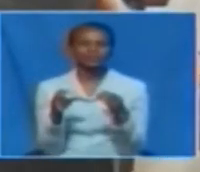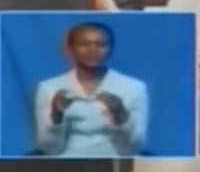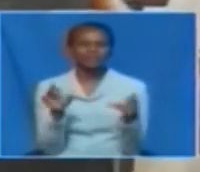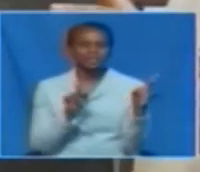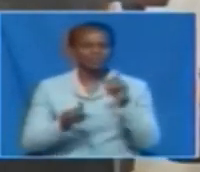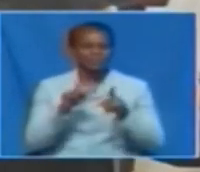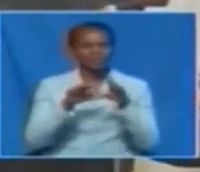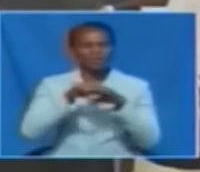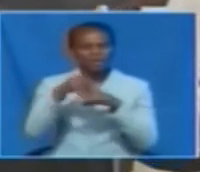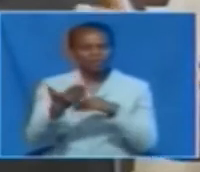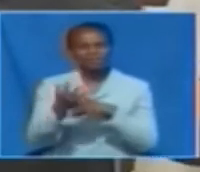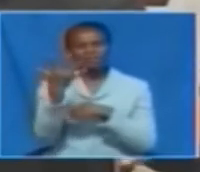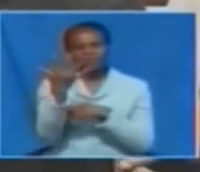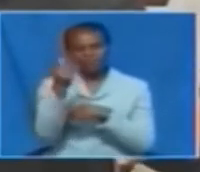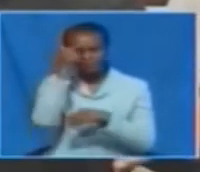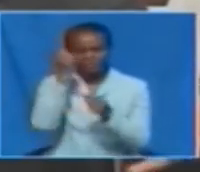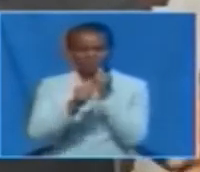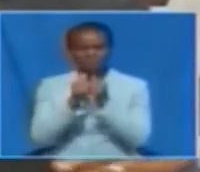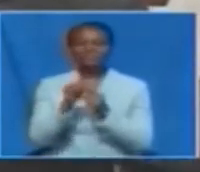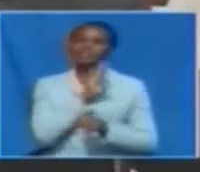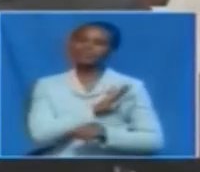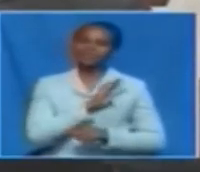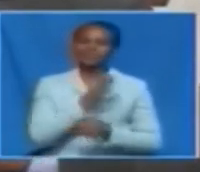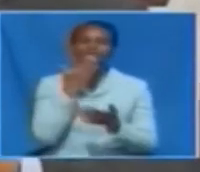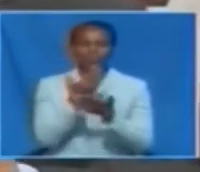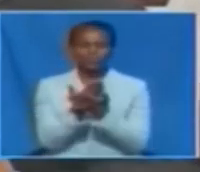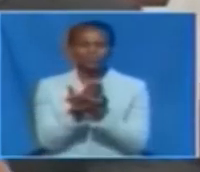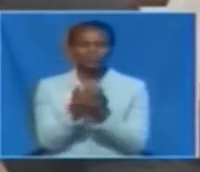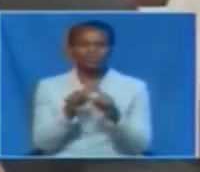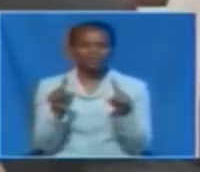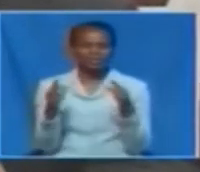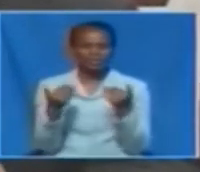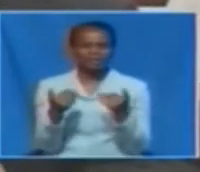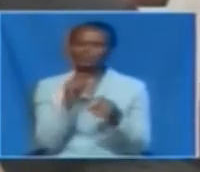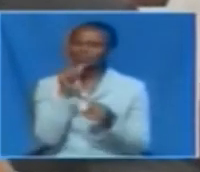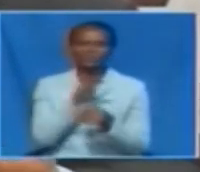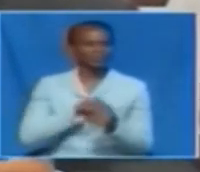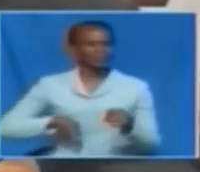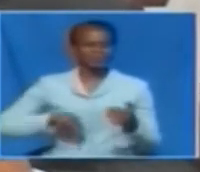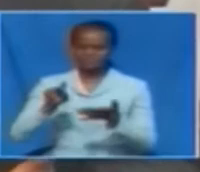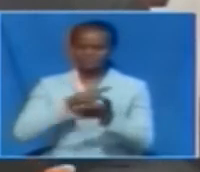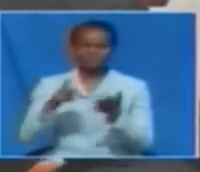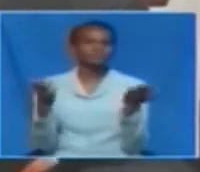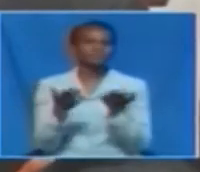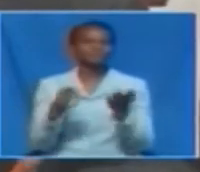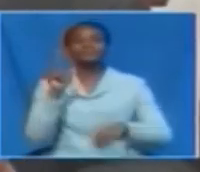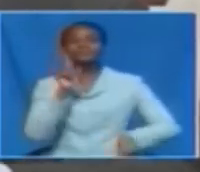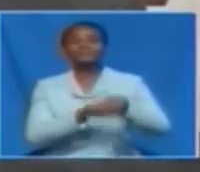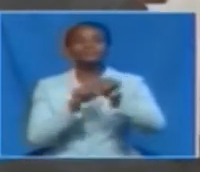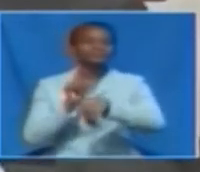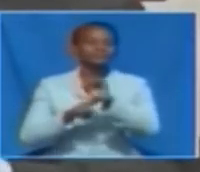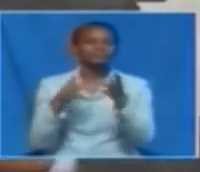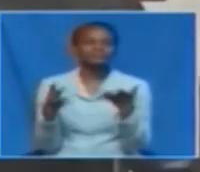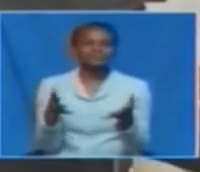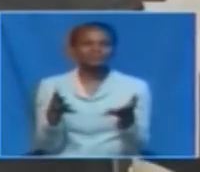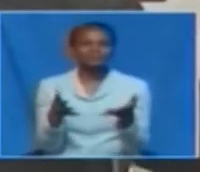could be outside, like 5 of them, because they were disciplined, then they become champions. And they are not even members of our party. They were disciplined. What do you expect from them? If somebody